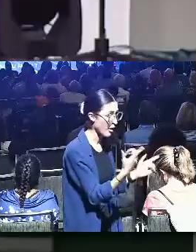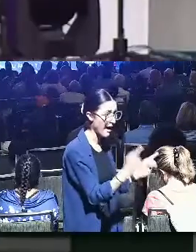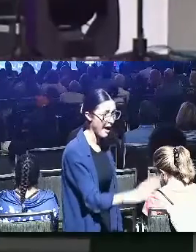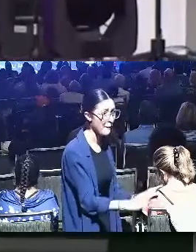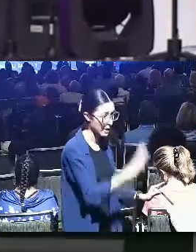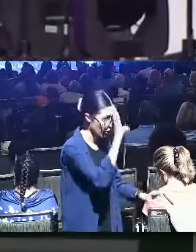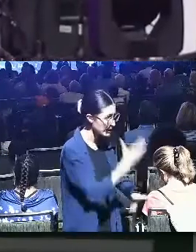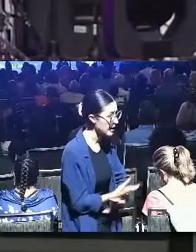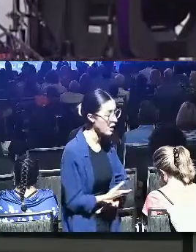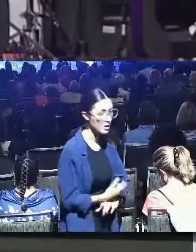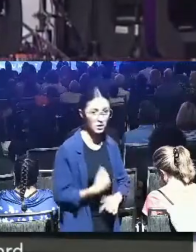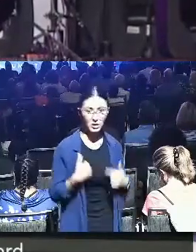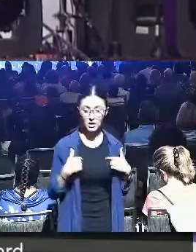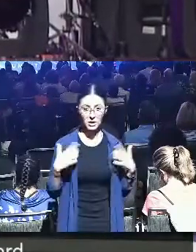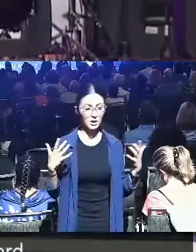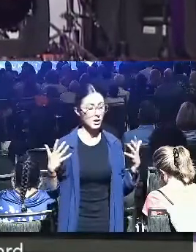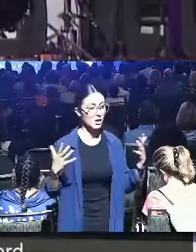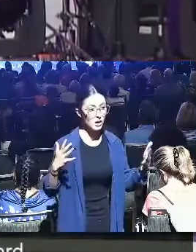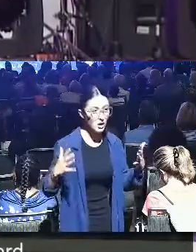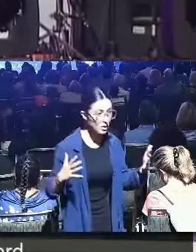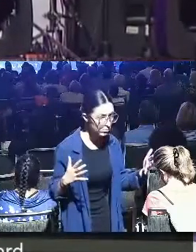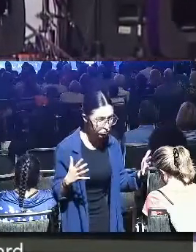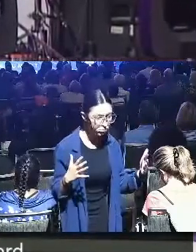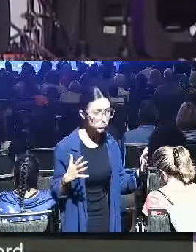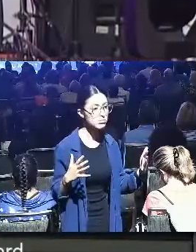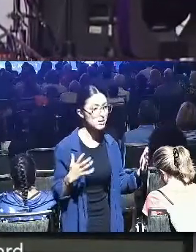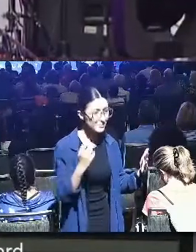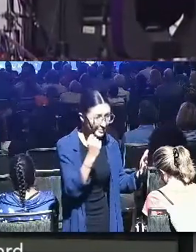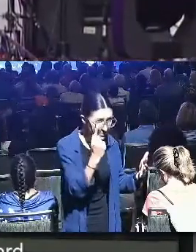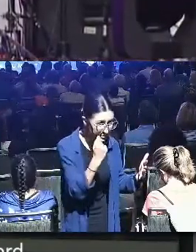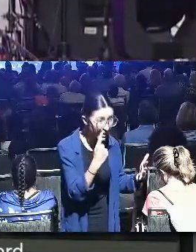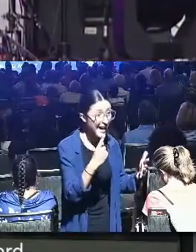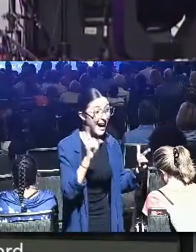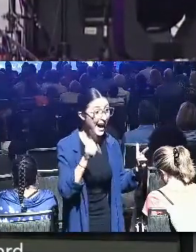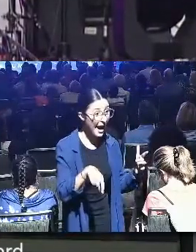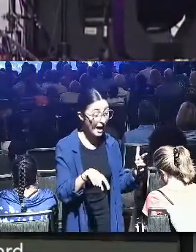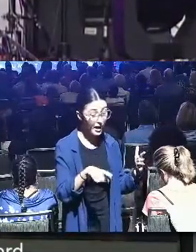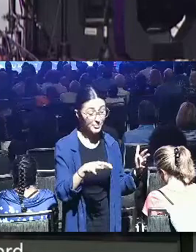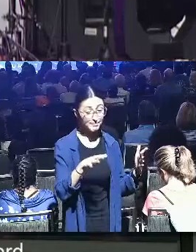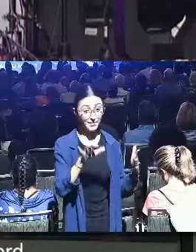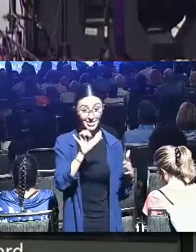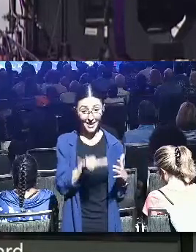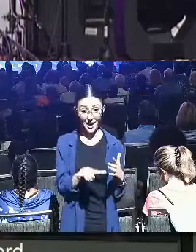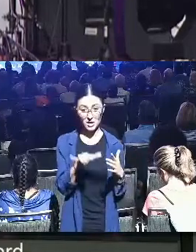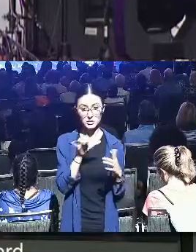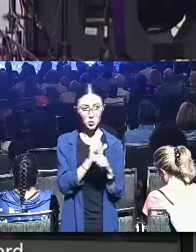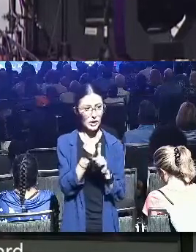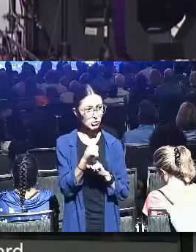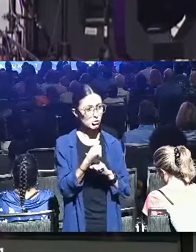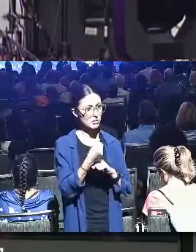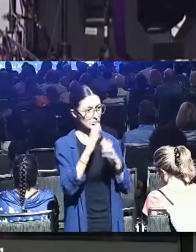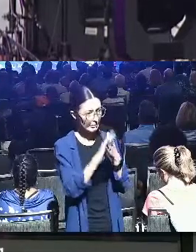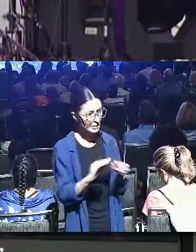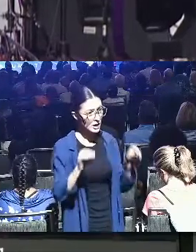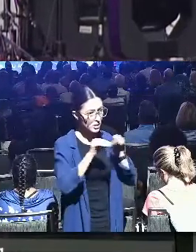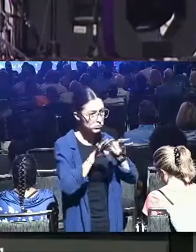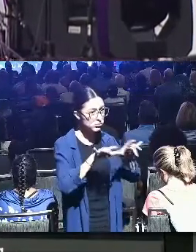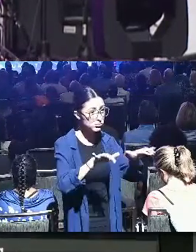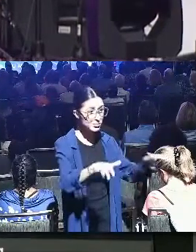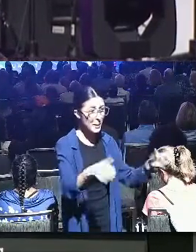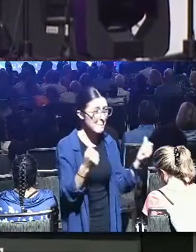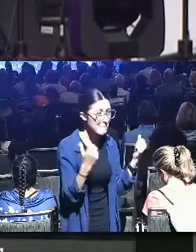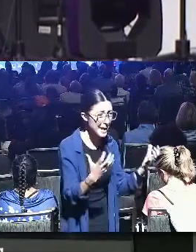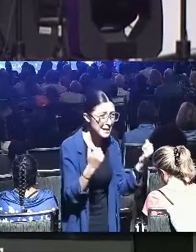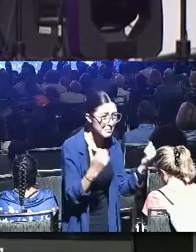got out, thousands and thousands of disciples started praying everywhere. And our son's life was spared. And